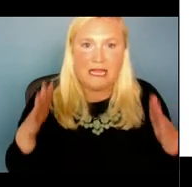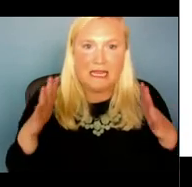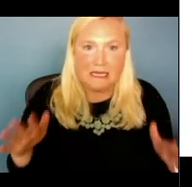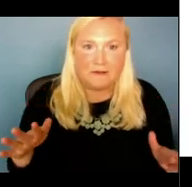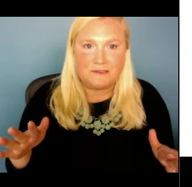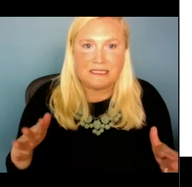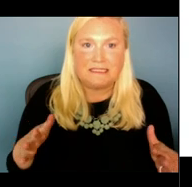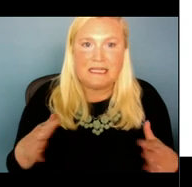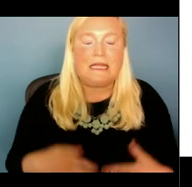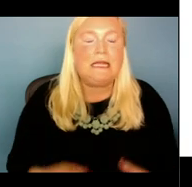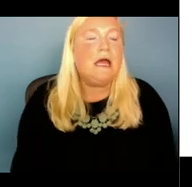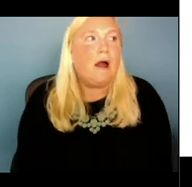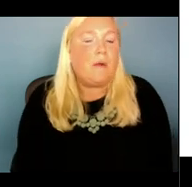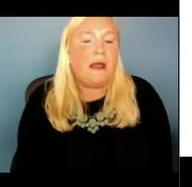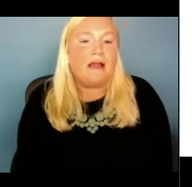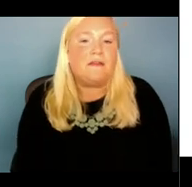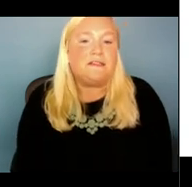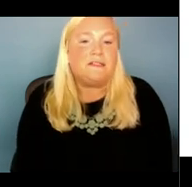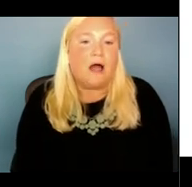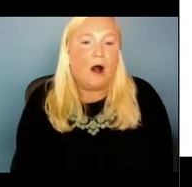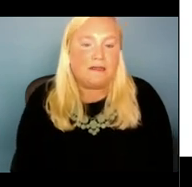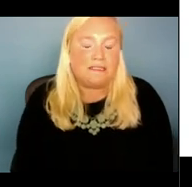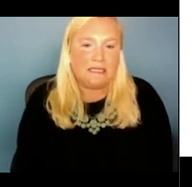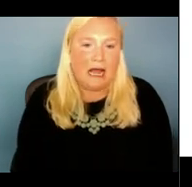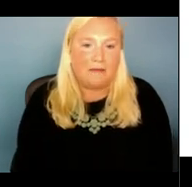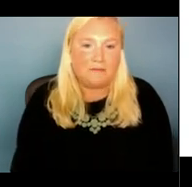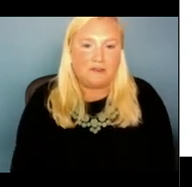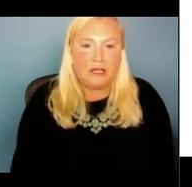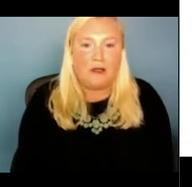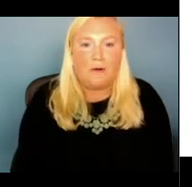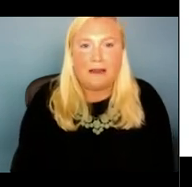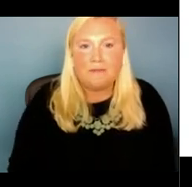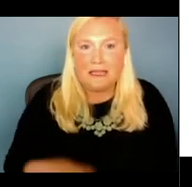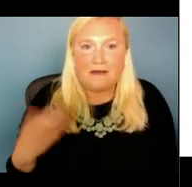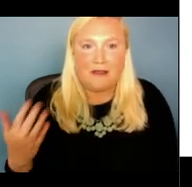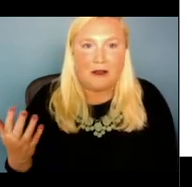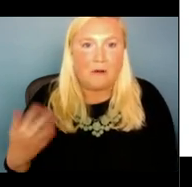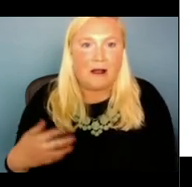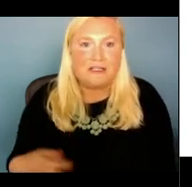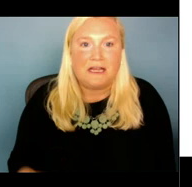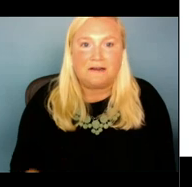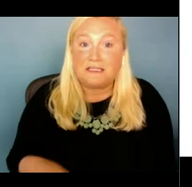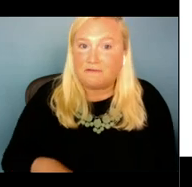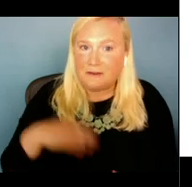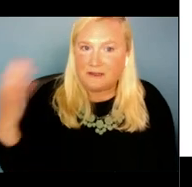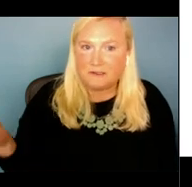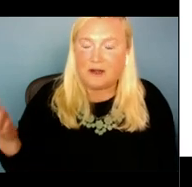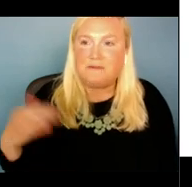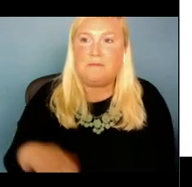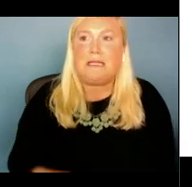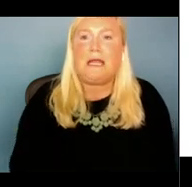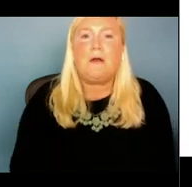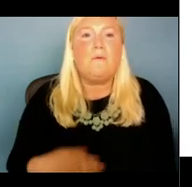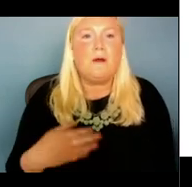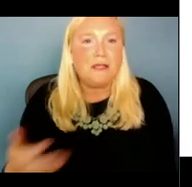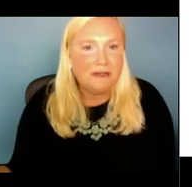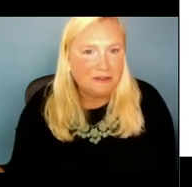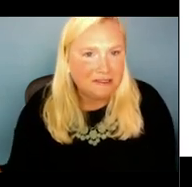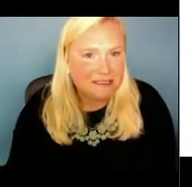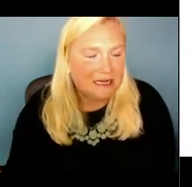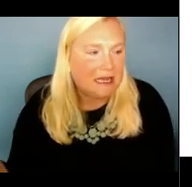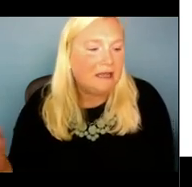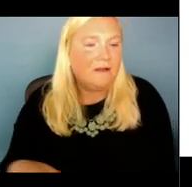this website and use this thing, but I think this is always a time to, and I'm thinking of Eric Raj here, to flip the script and be like,